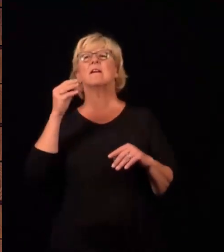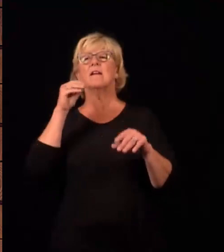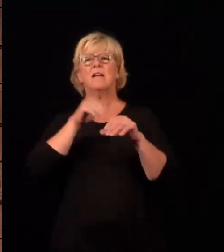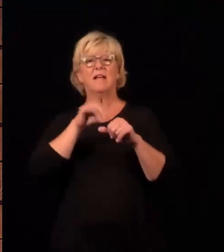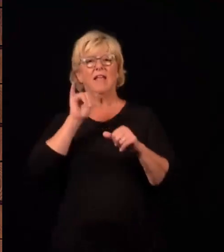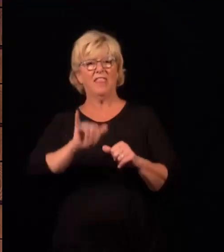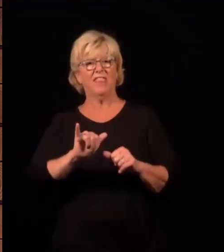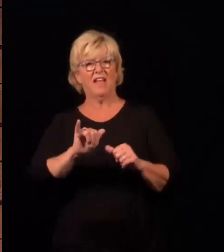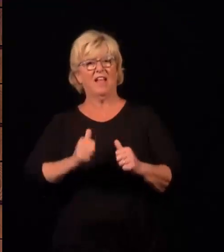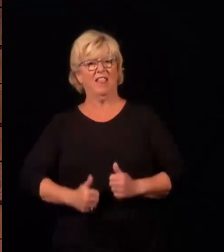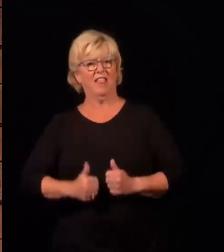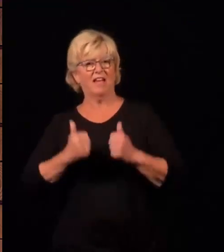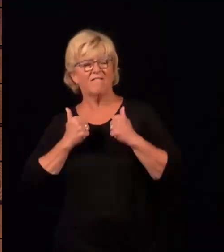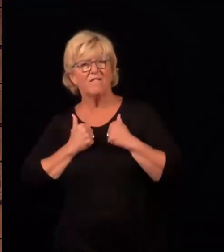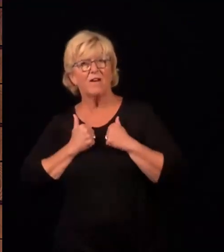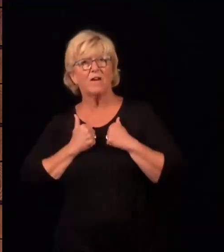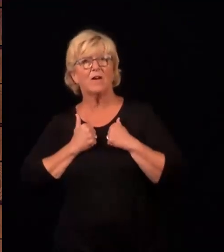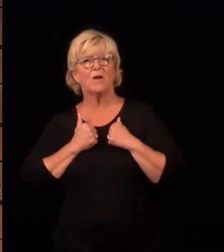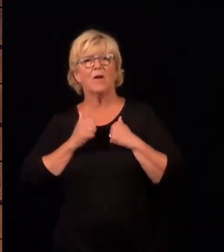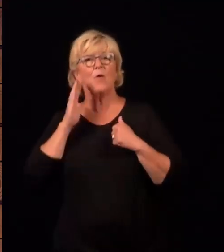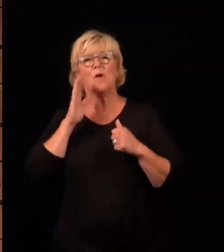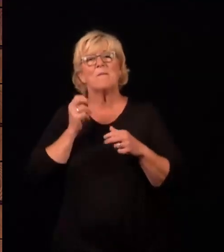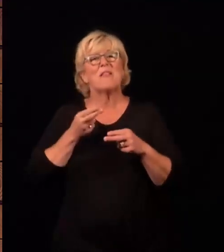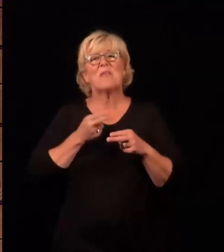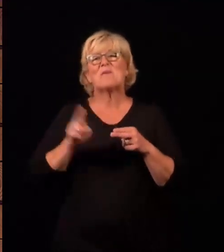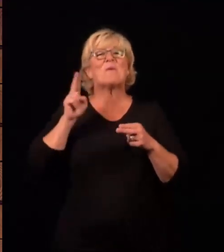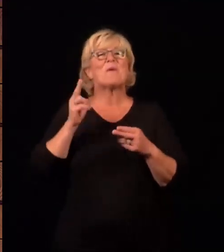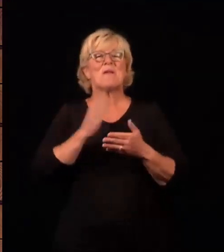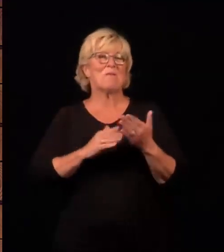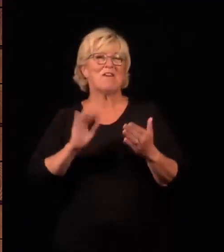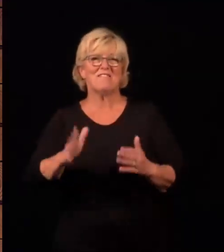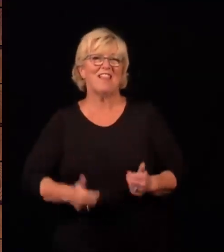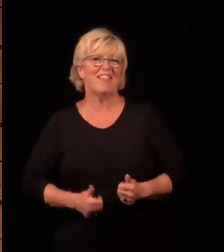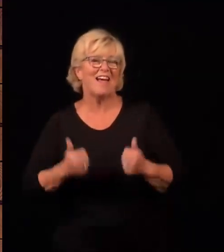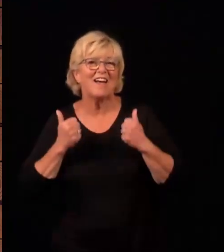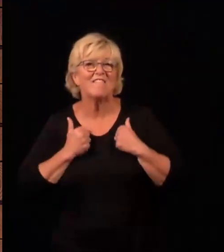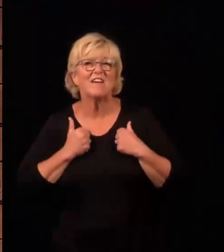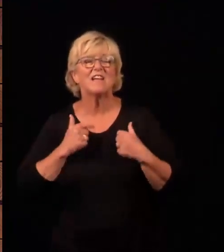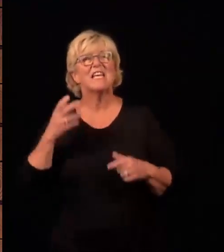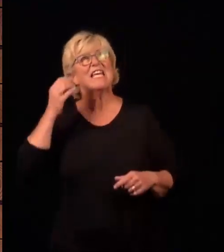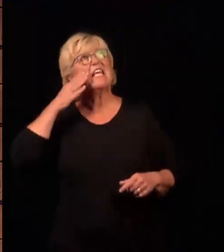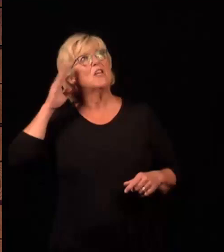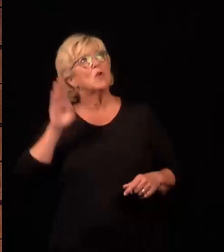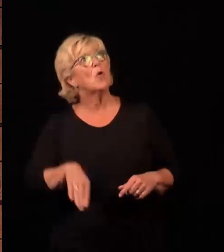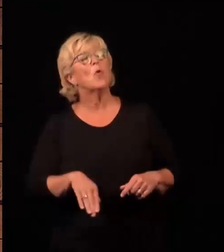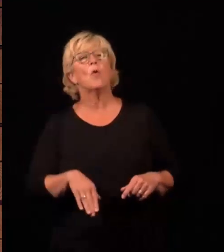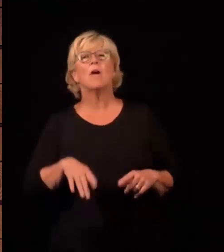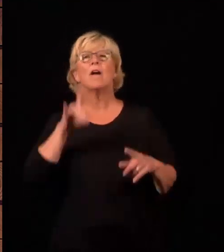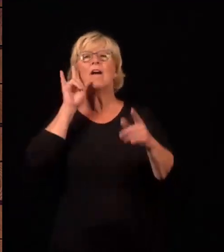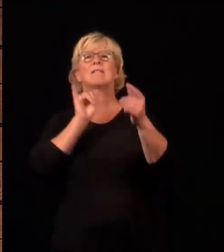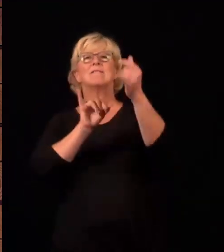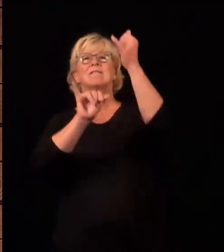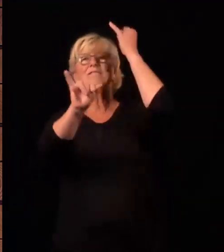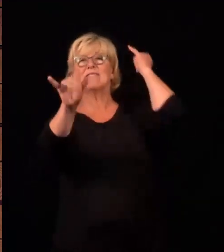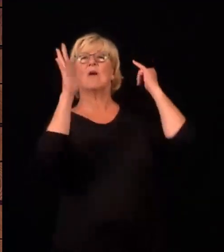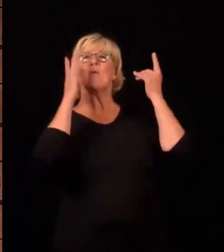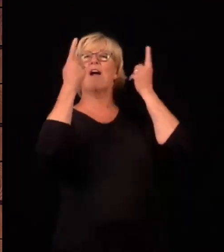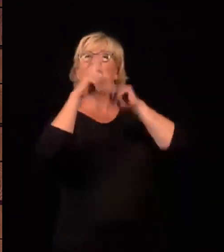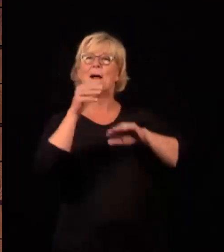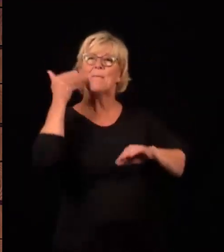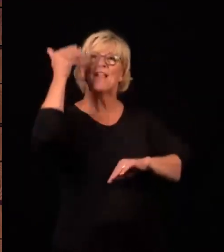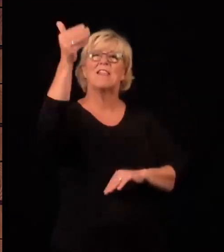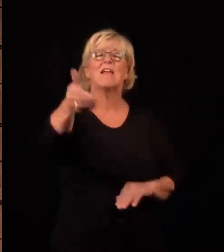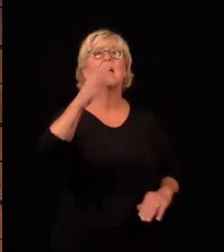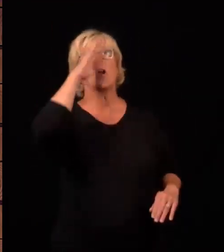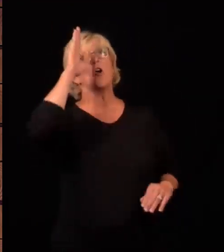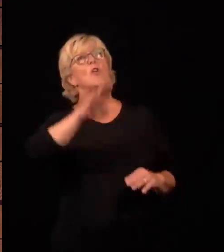this physical life was the shortest part of his existence. You see, he knew that eternity would follow. He knew